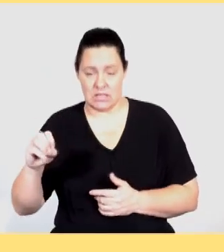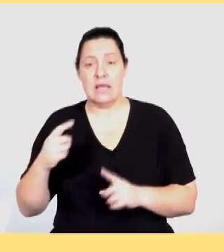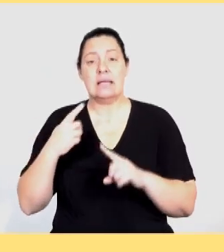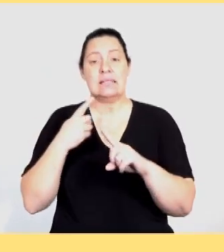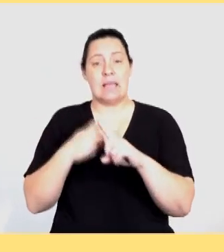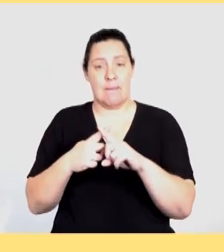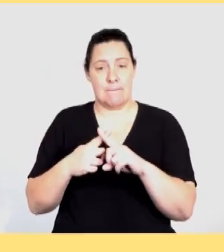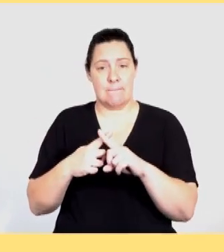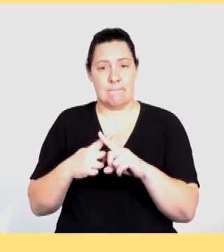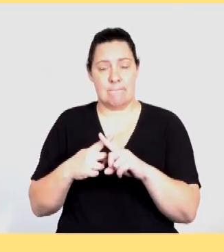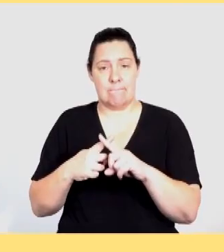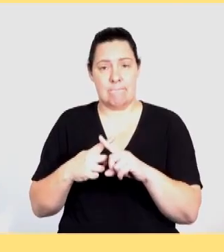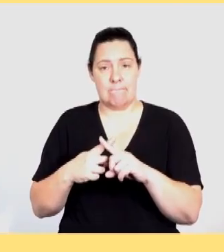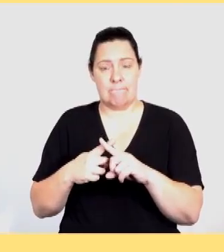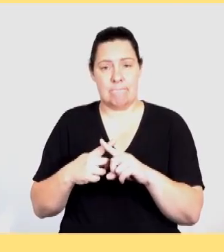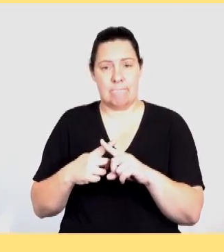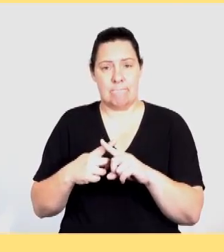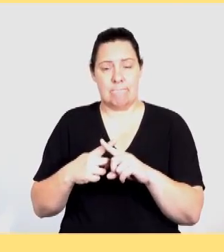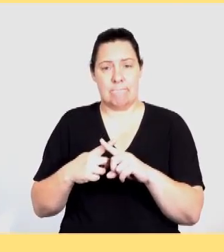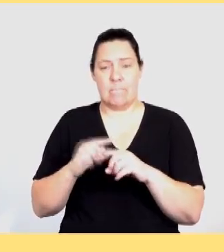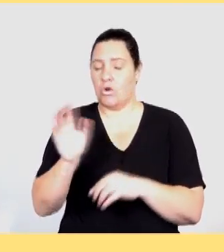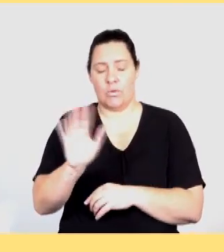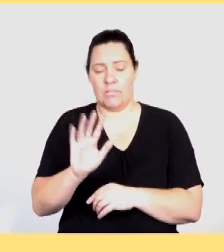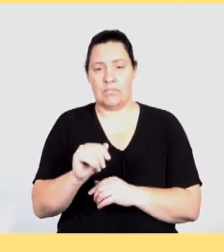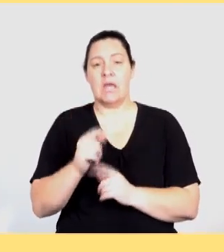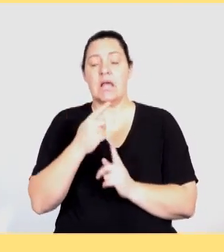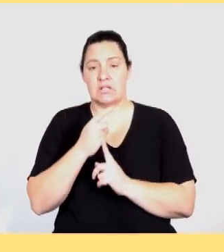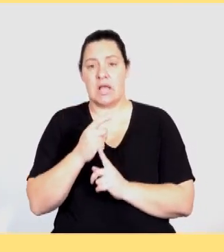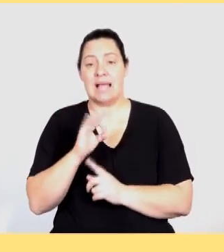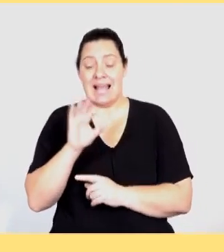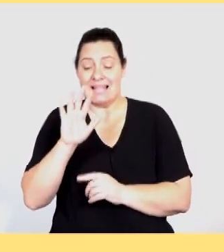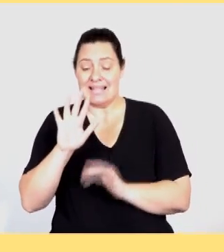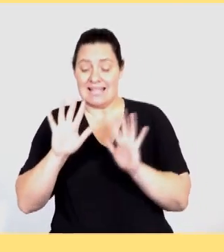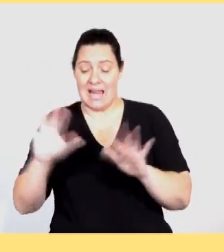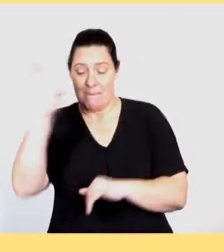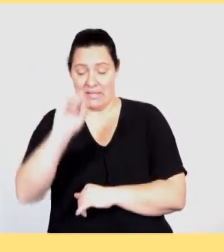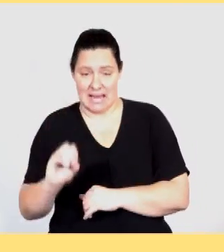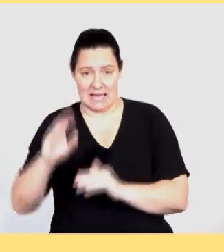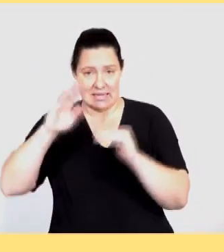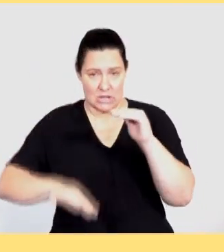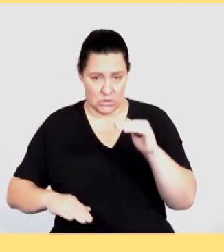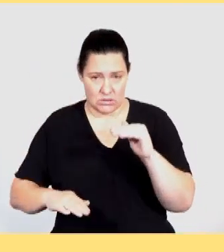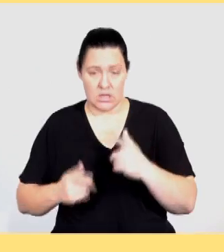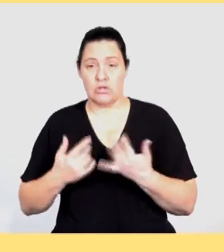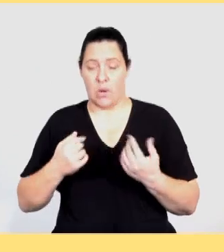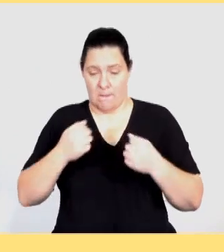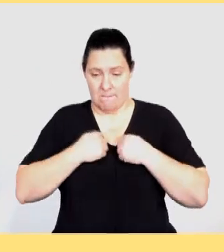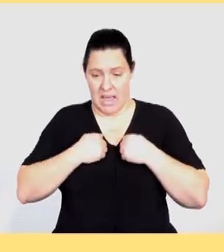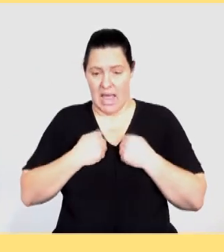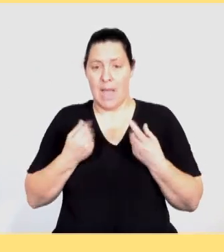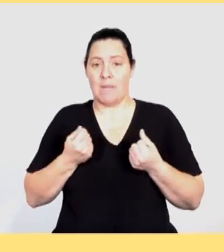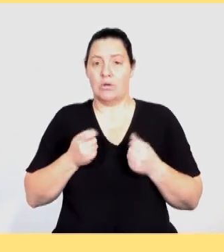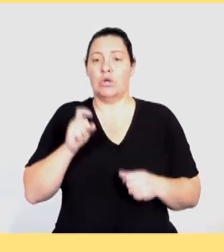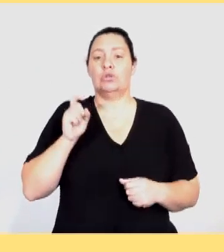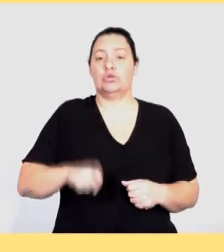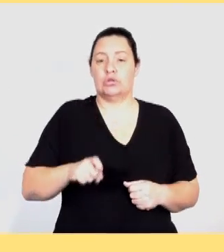36,000 multiplied. I am told that the discount is 10%. So